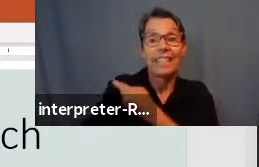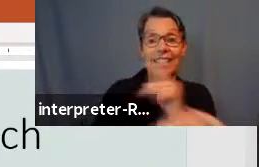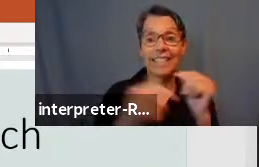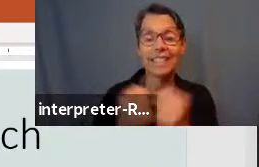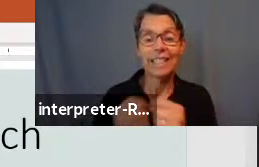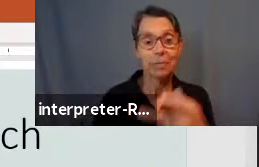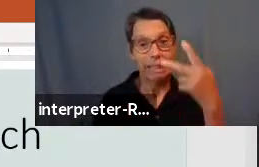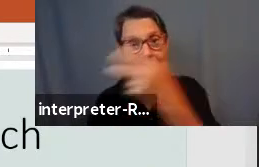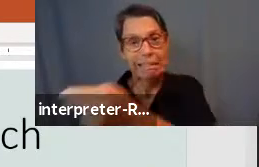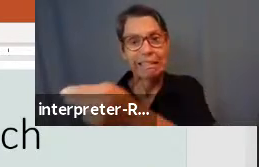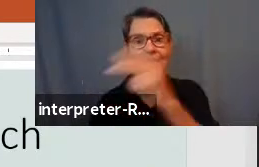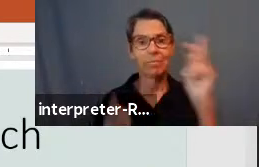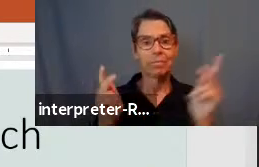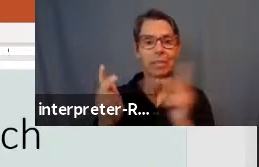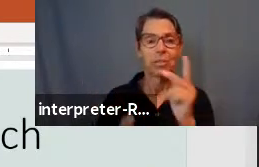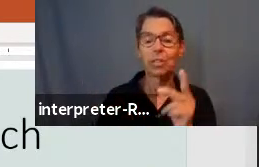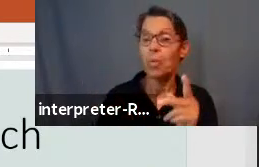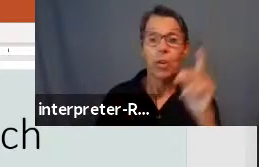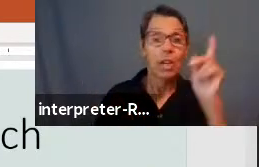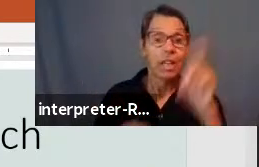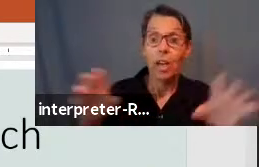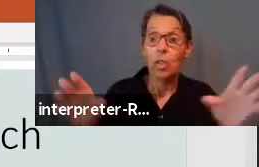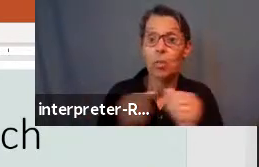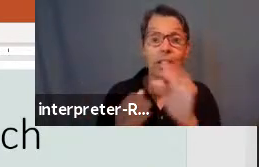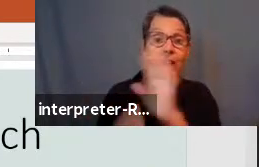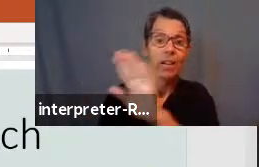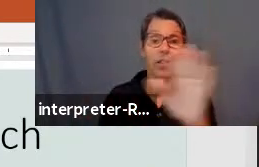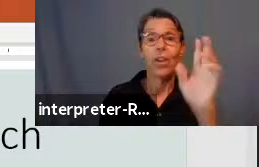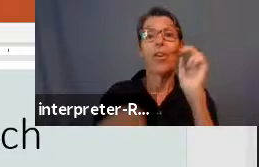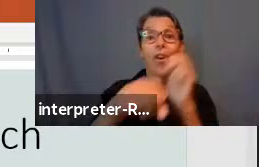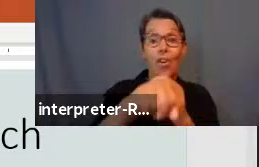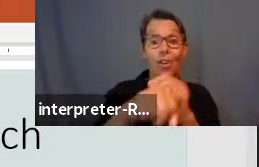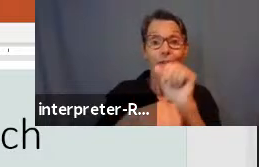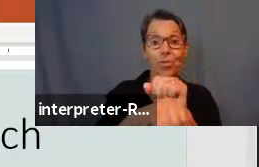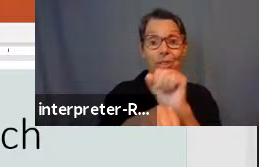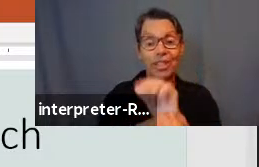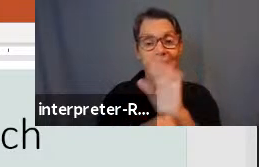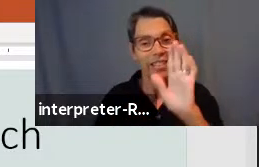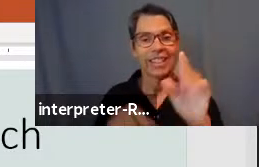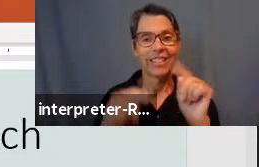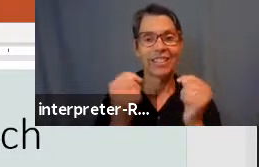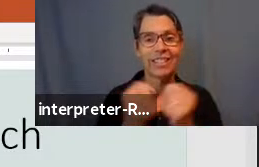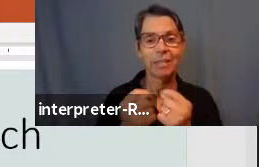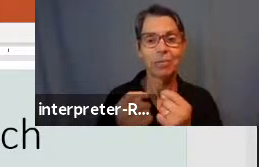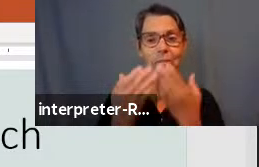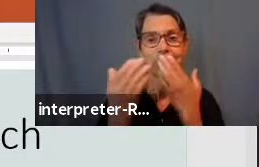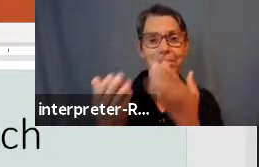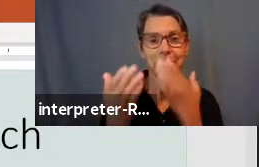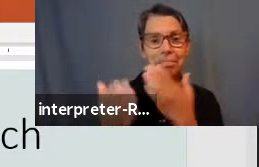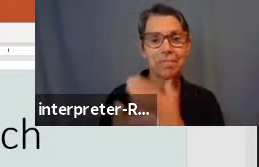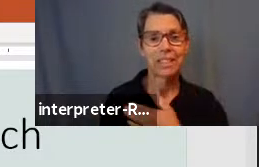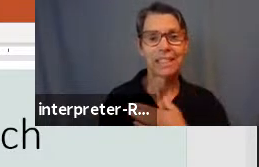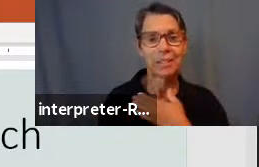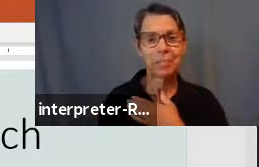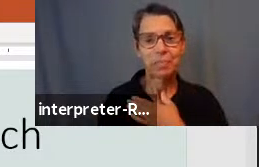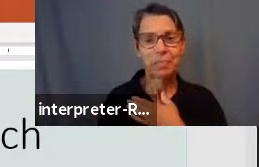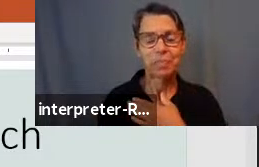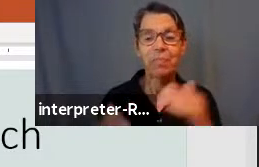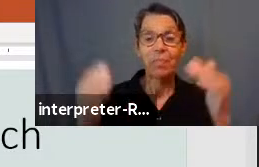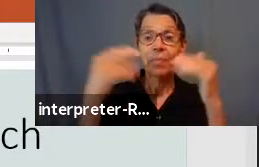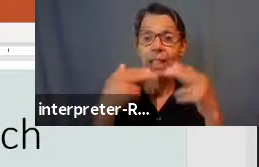the arm. So we definitely couldn't do that without the hard work of those teams. So we appreciate that. Next slide,